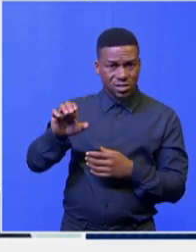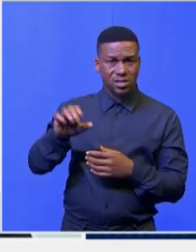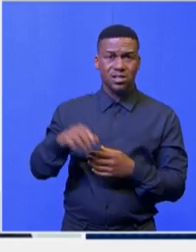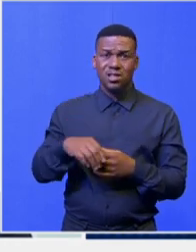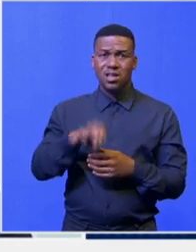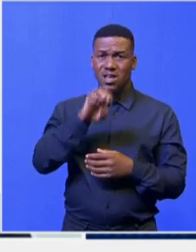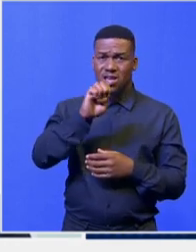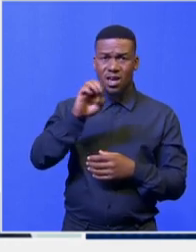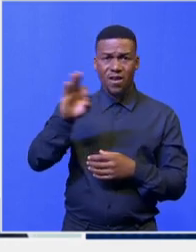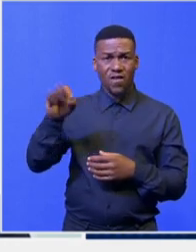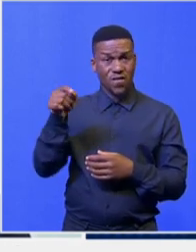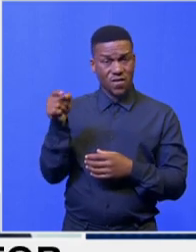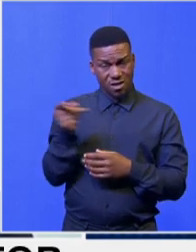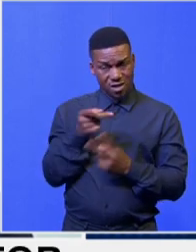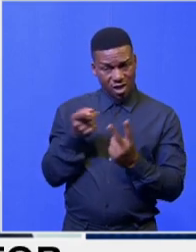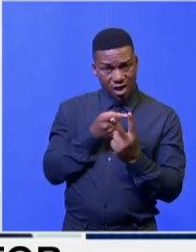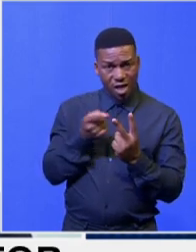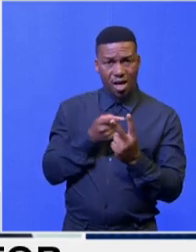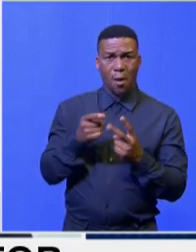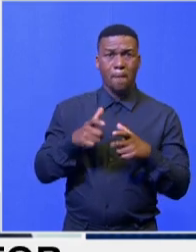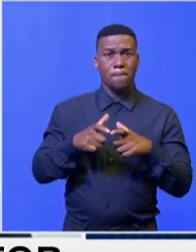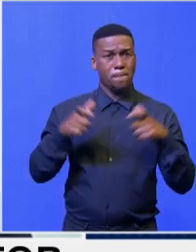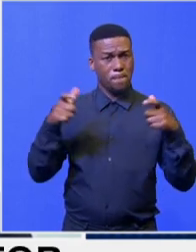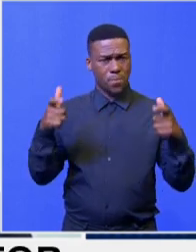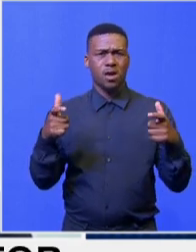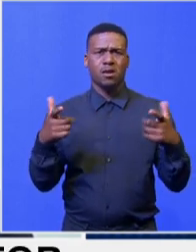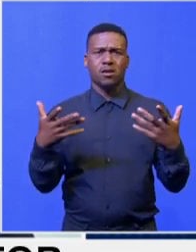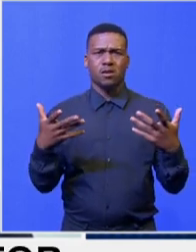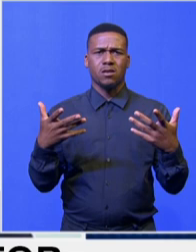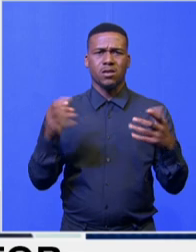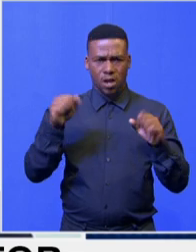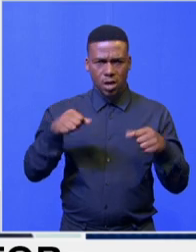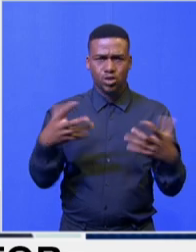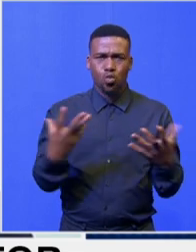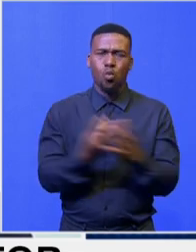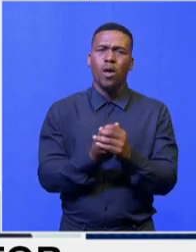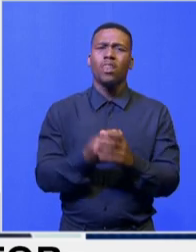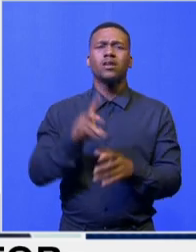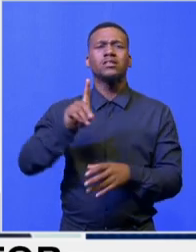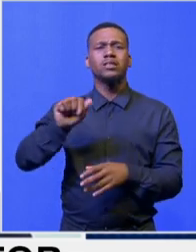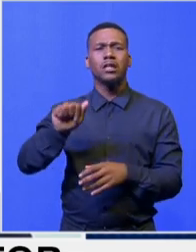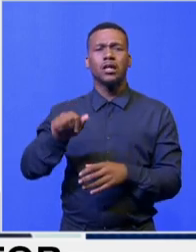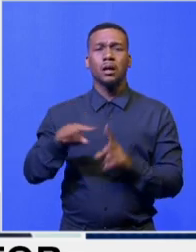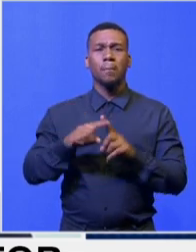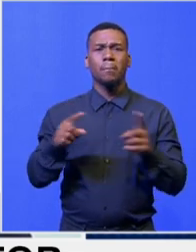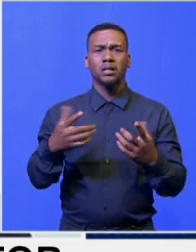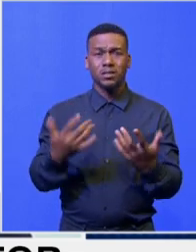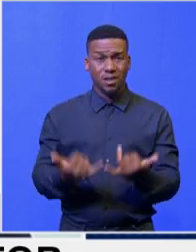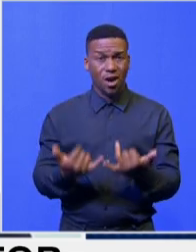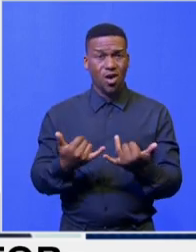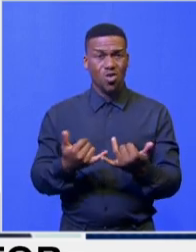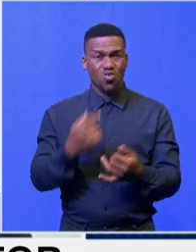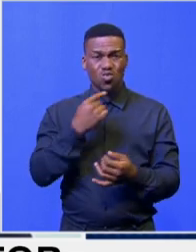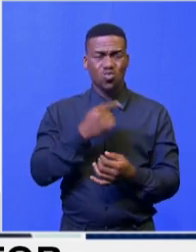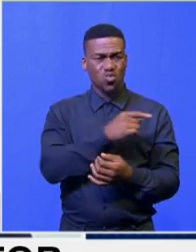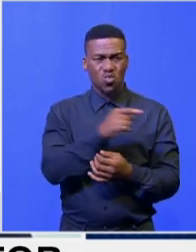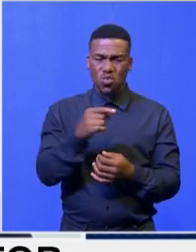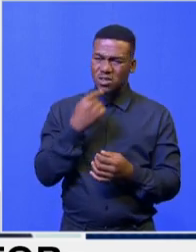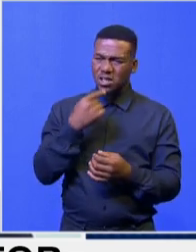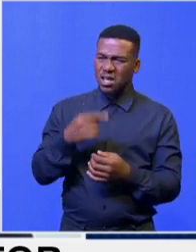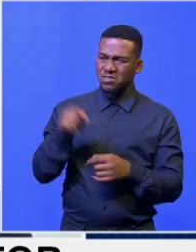biggest oppositions, alongside the DA, of course, in that order. Now, to be dismissing political